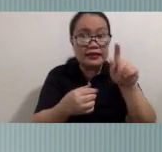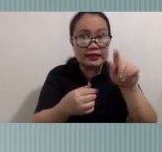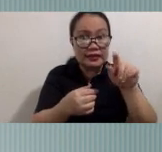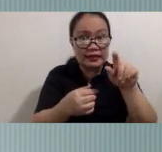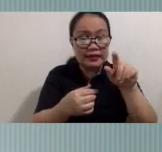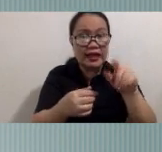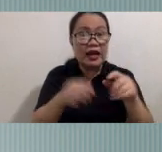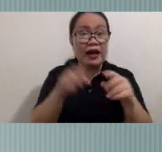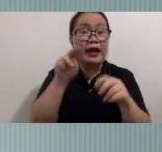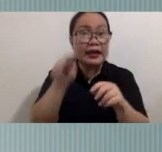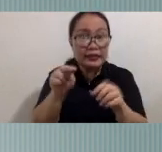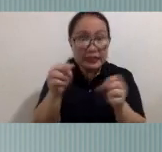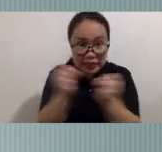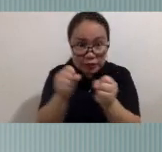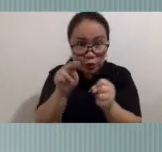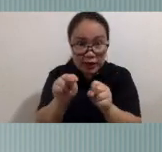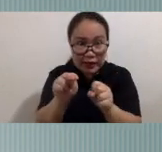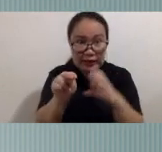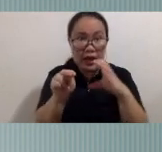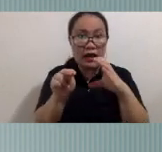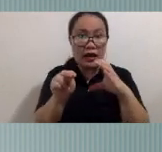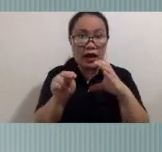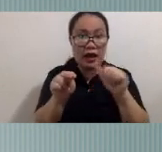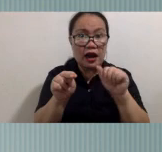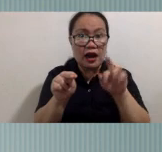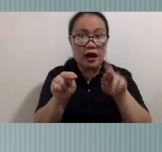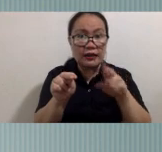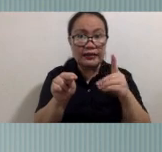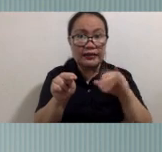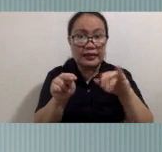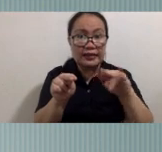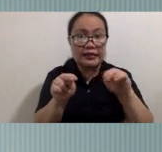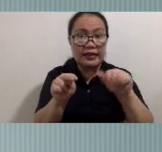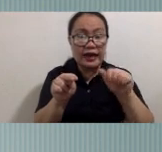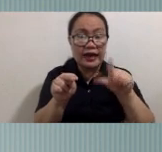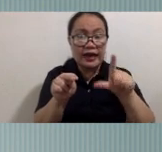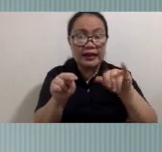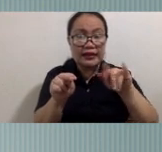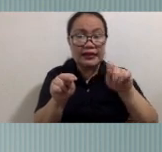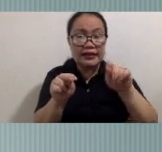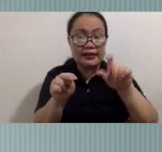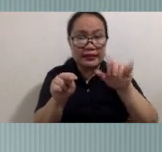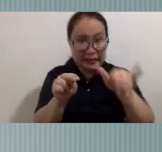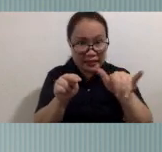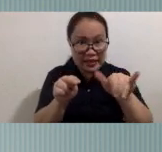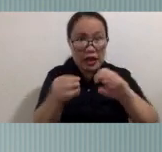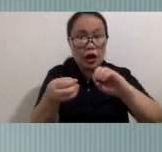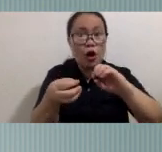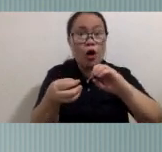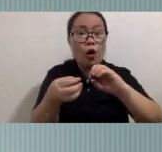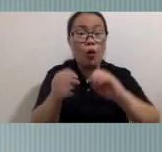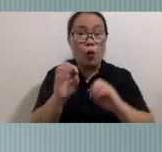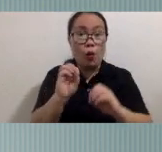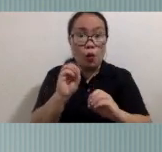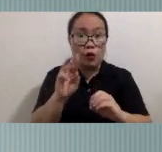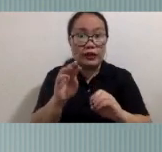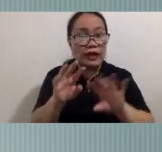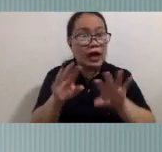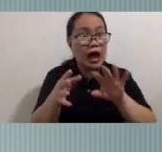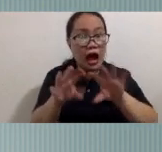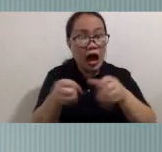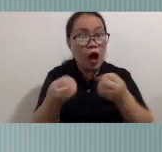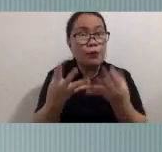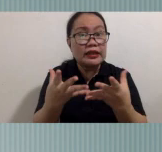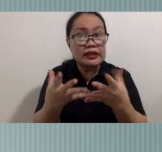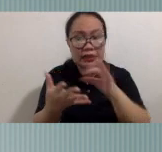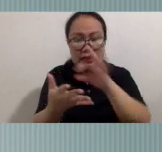N, o cardinality. Ulitin ko ha, pagdating sa problem solving, since ang tinatanong na natin ay